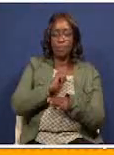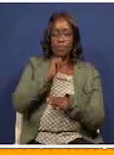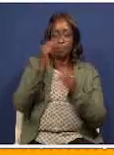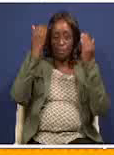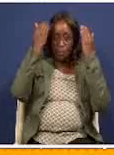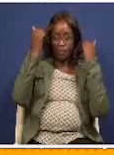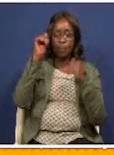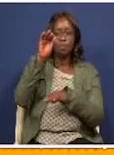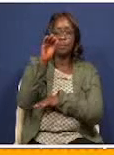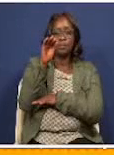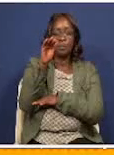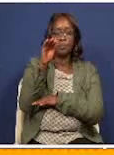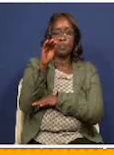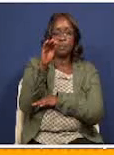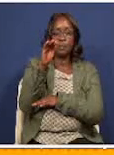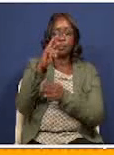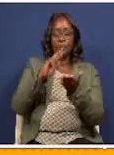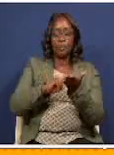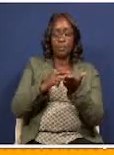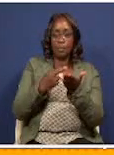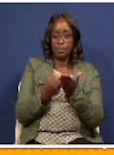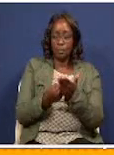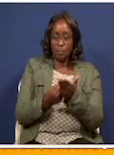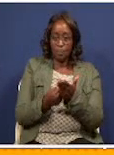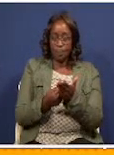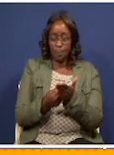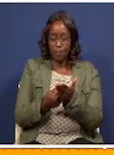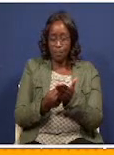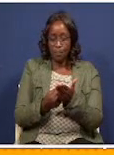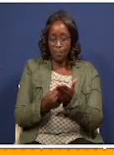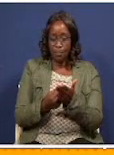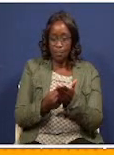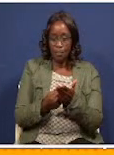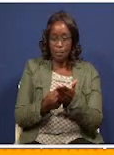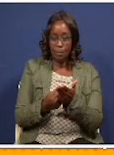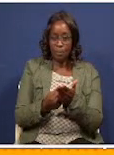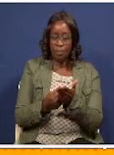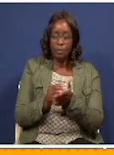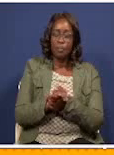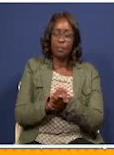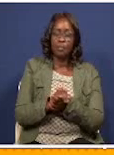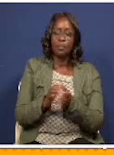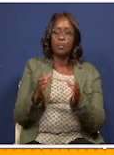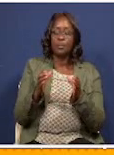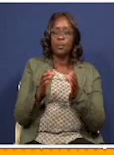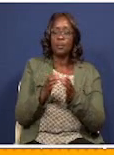biru kwa riria ontubu. So on the question by Justice Ibrahim, why the Senate was not a party?